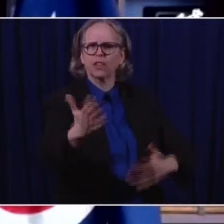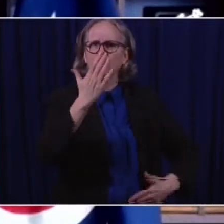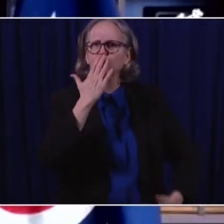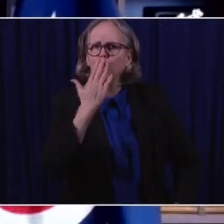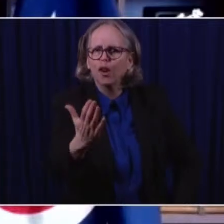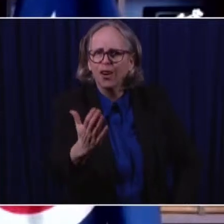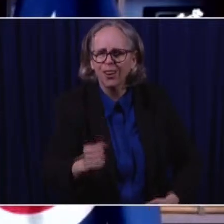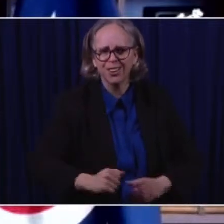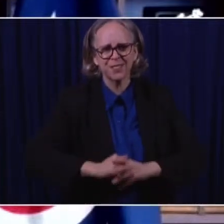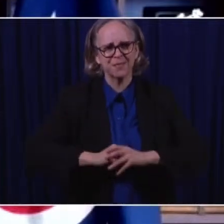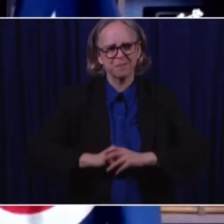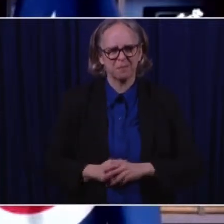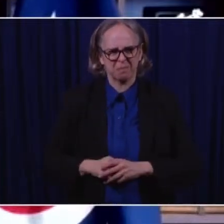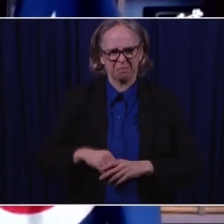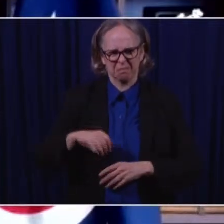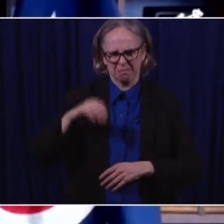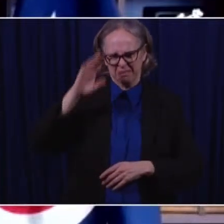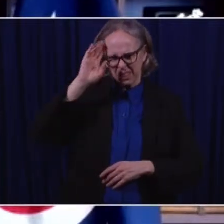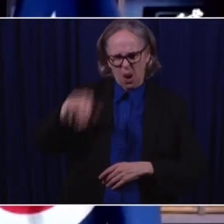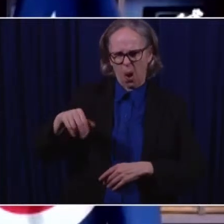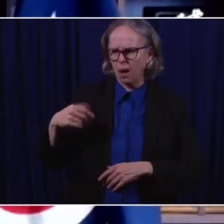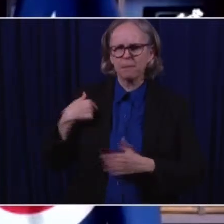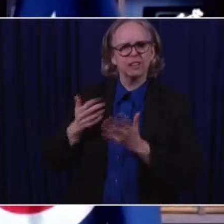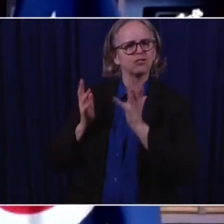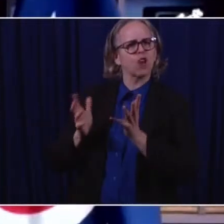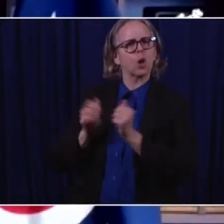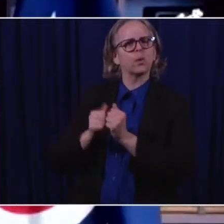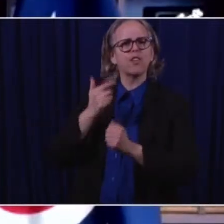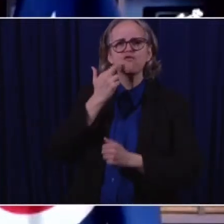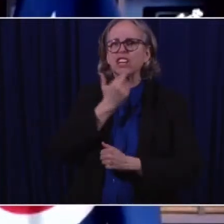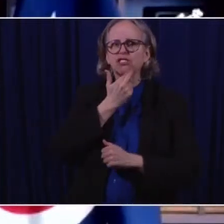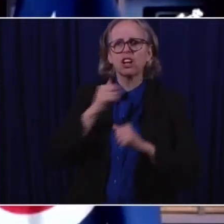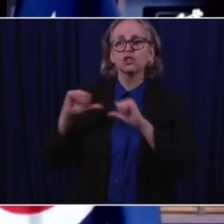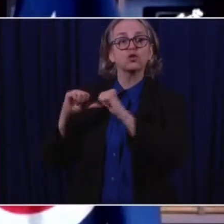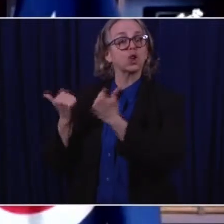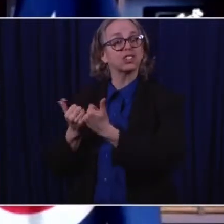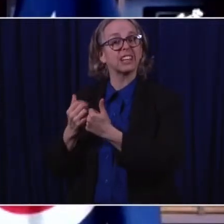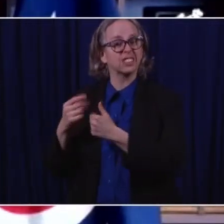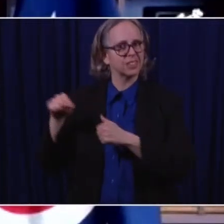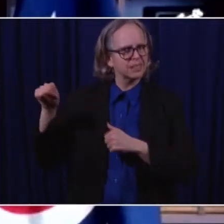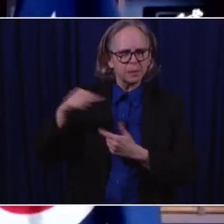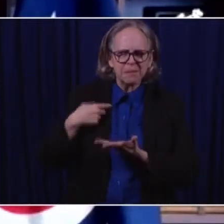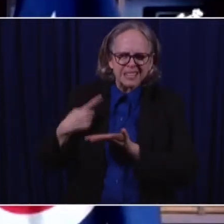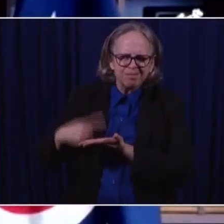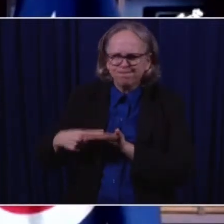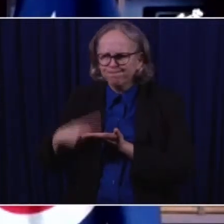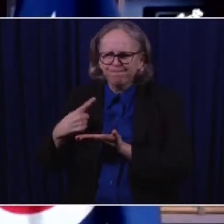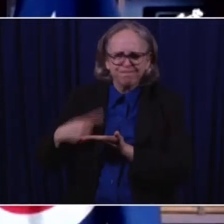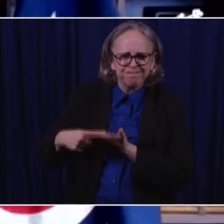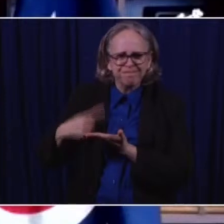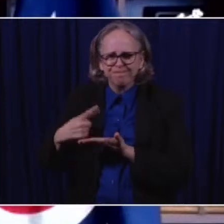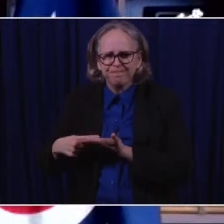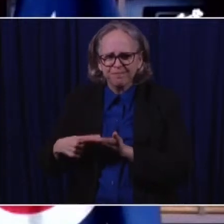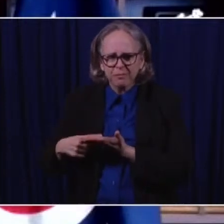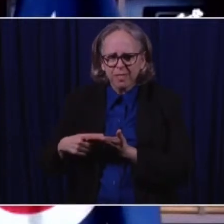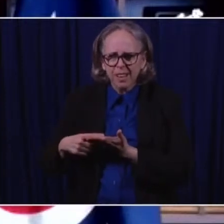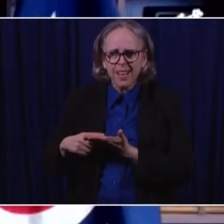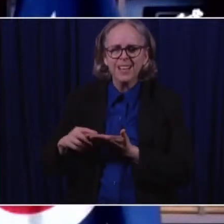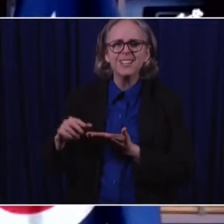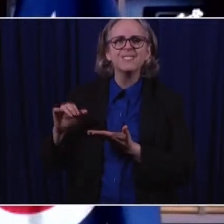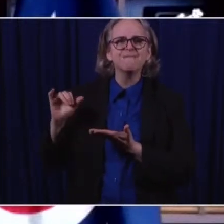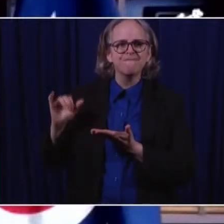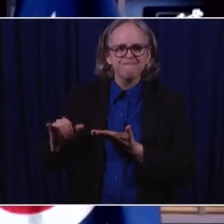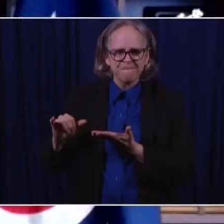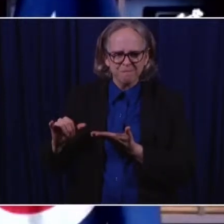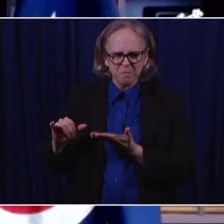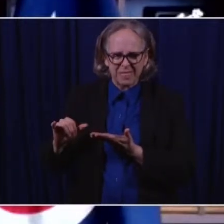with the Restaurant Association yesterday, the idea now that because of the health situation, because of the vaccine strategy is